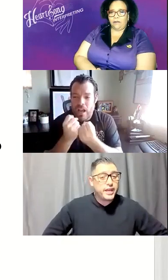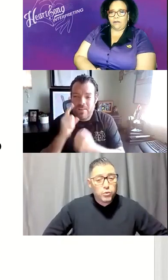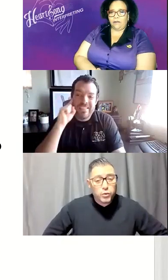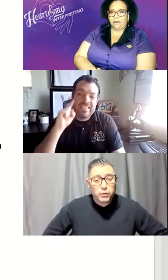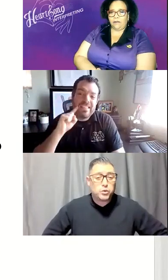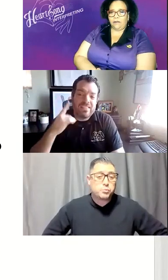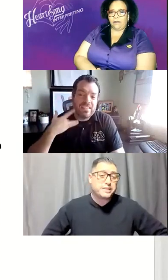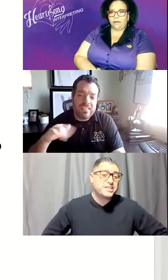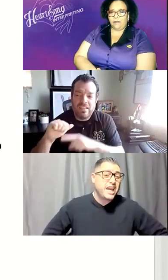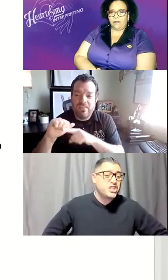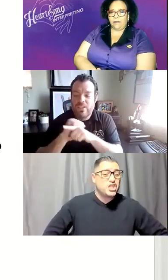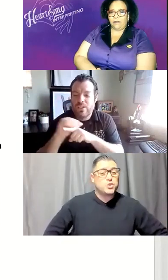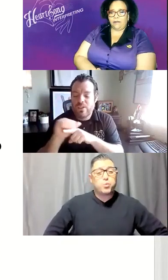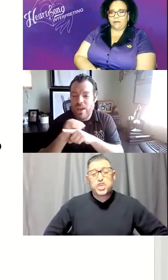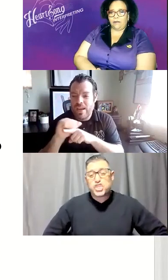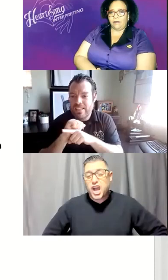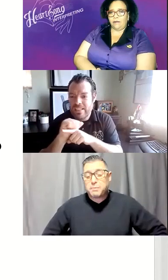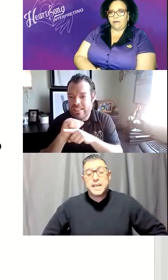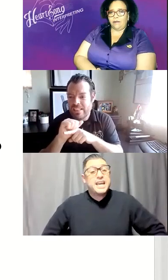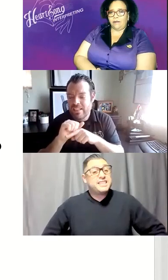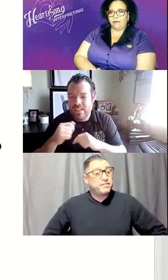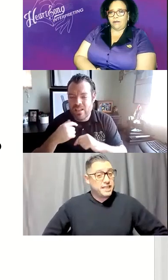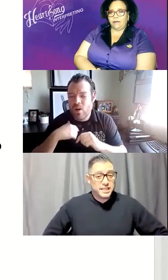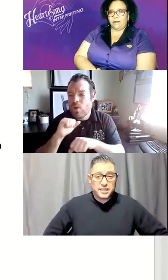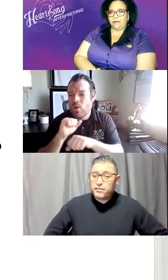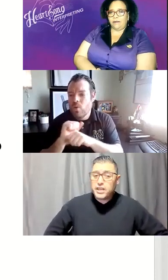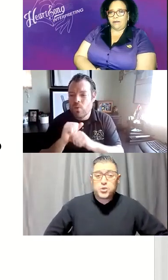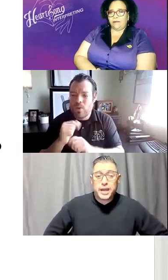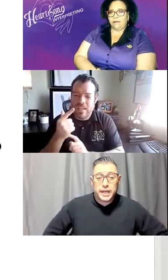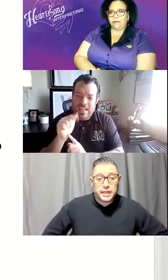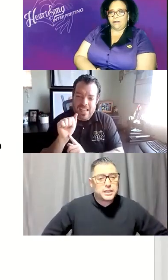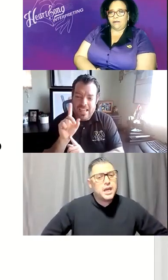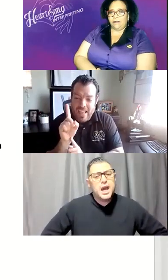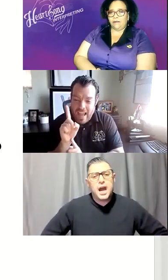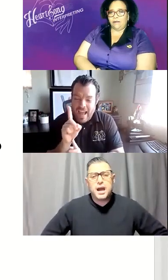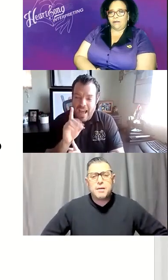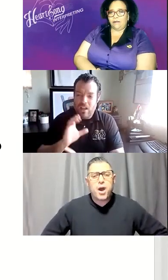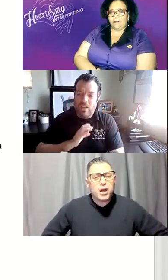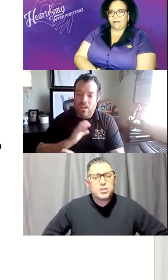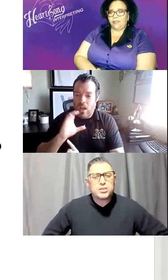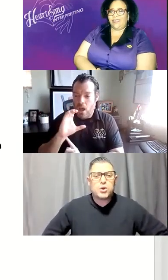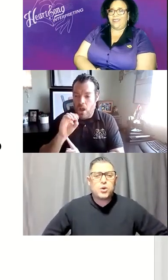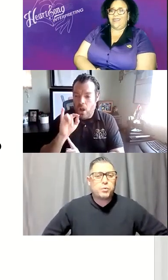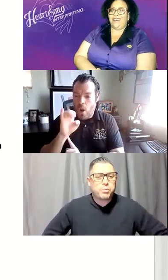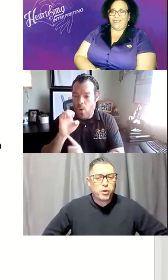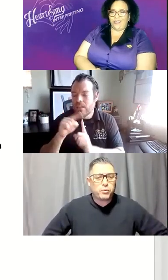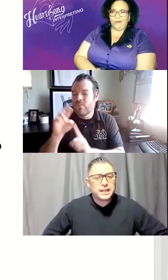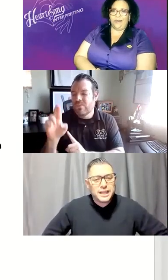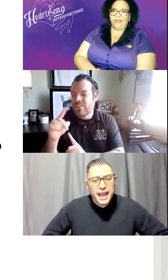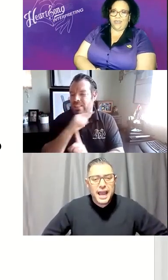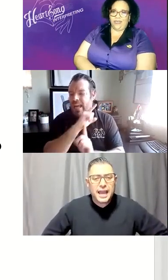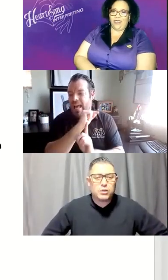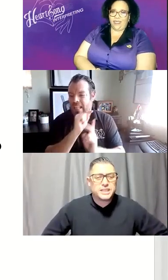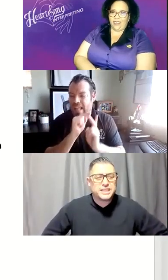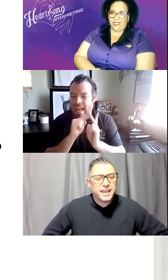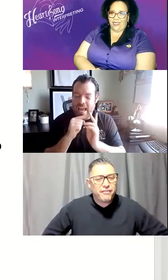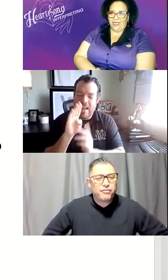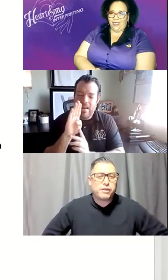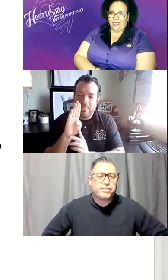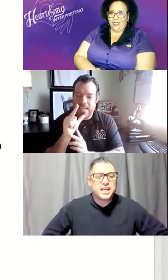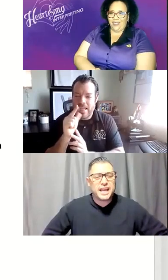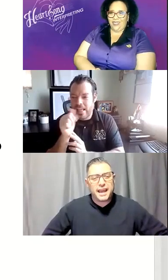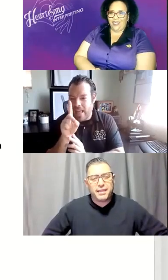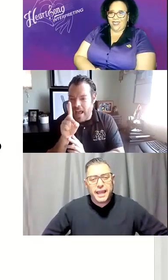hard of hearing. We do presentations, workshops, deaf sensitivity trainings. Also, we partner with GLAD, OC